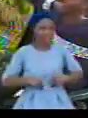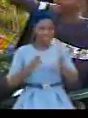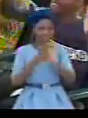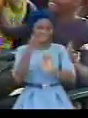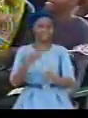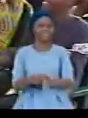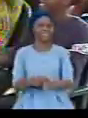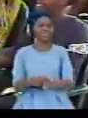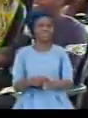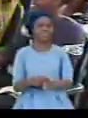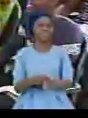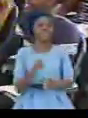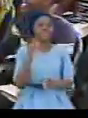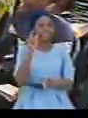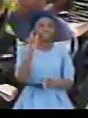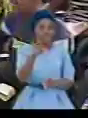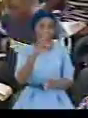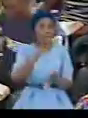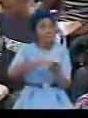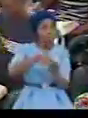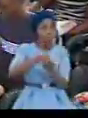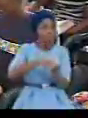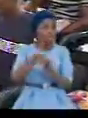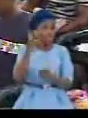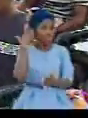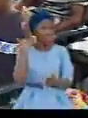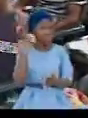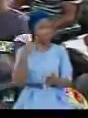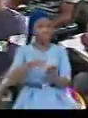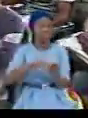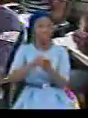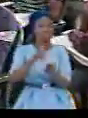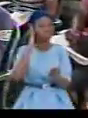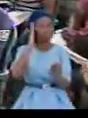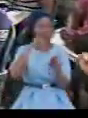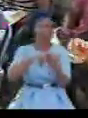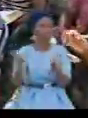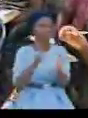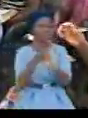You were weak before, weakness will vanish away.